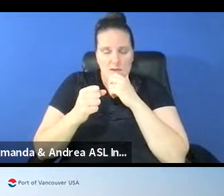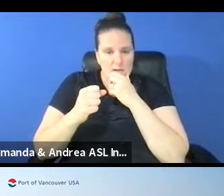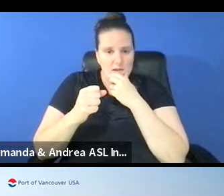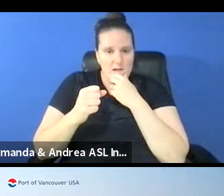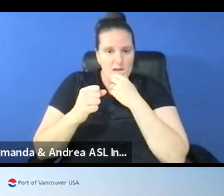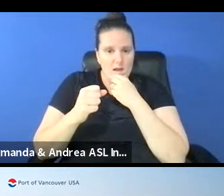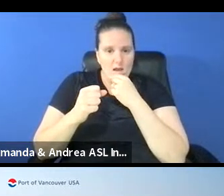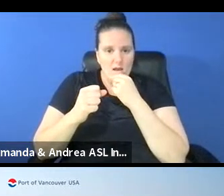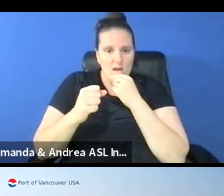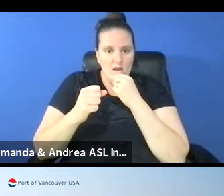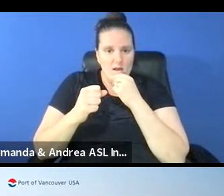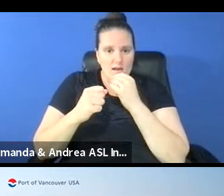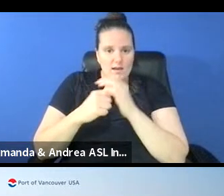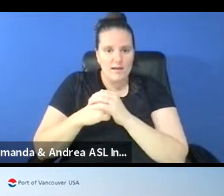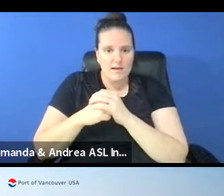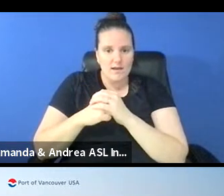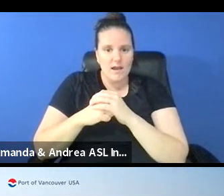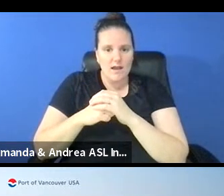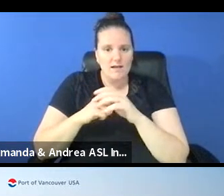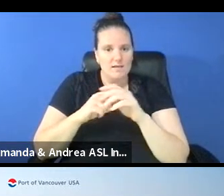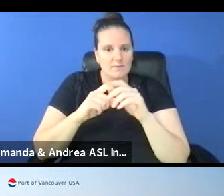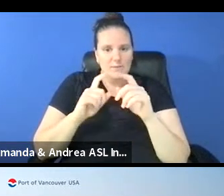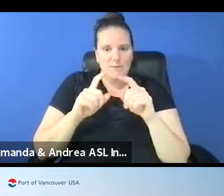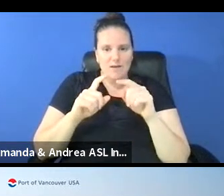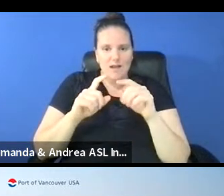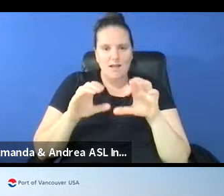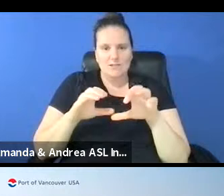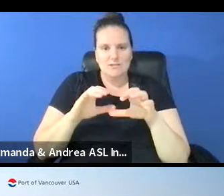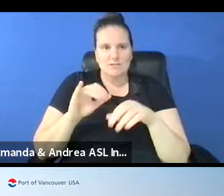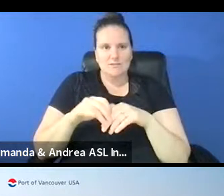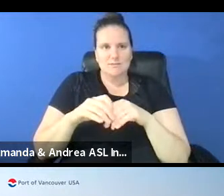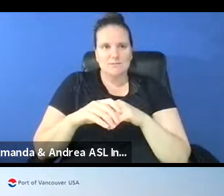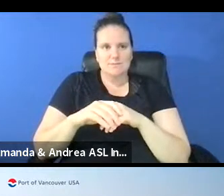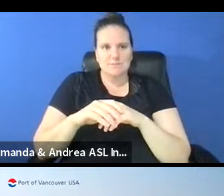happen. It'll work better that way. It'll be great.